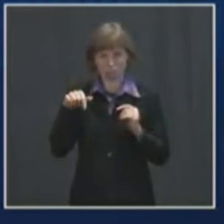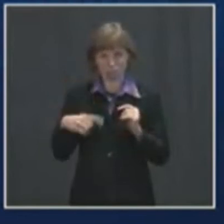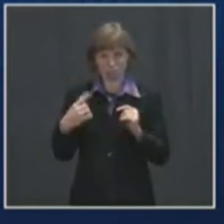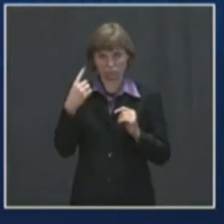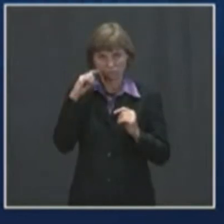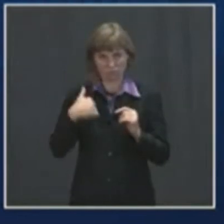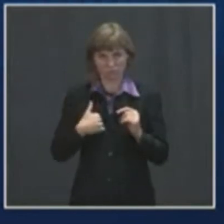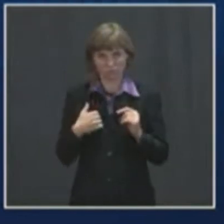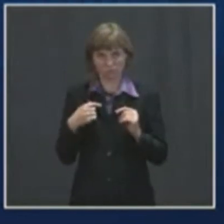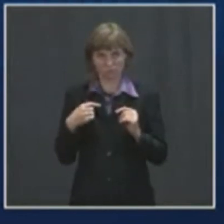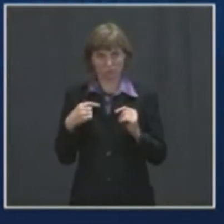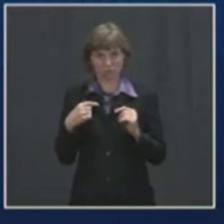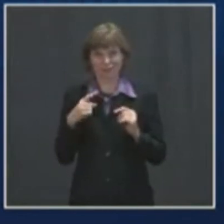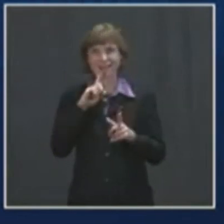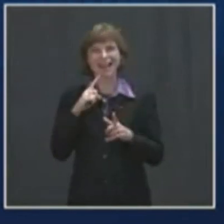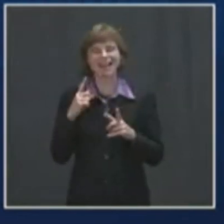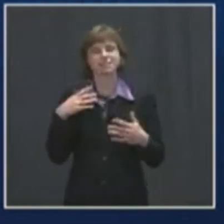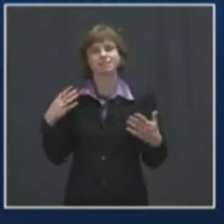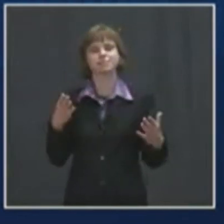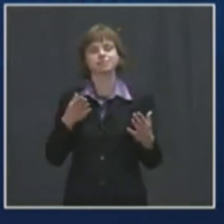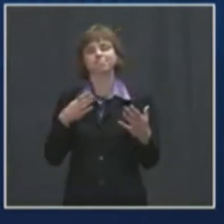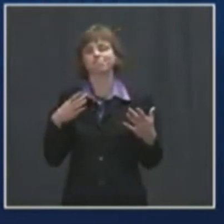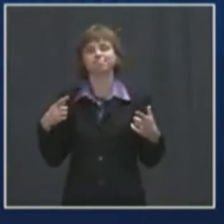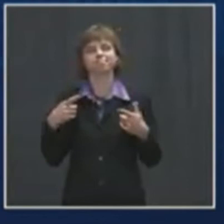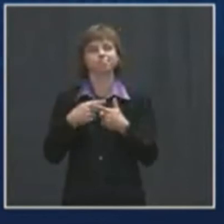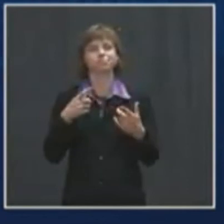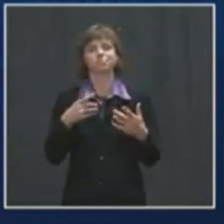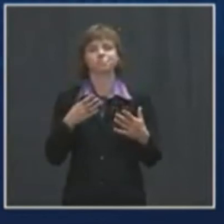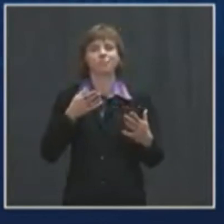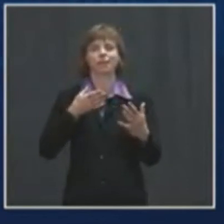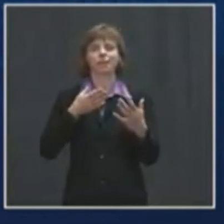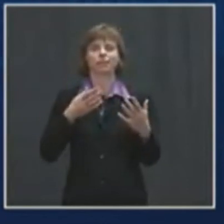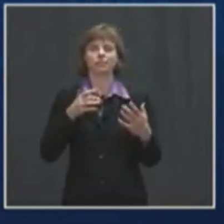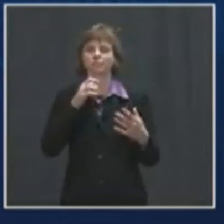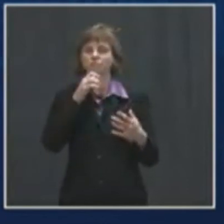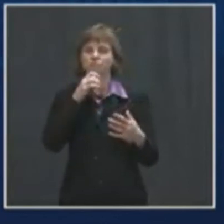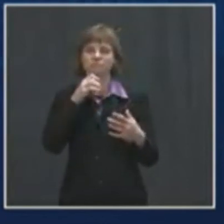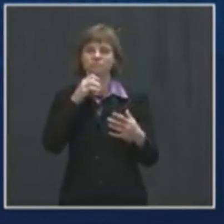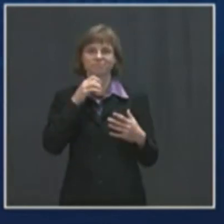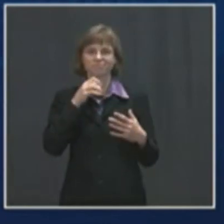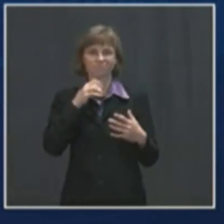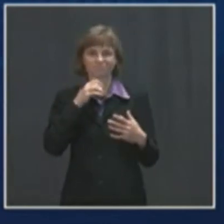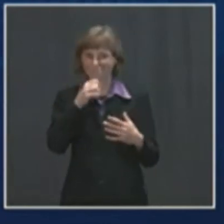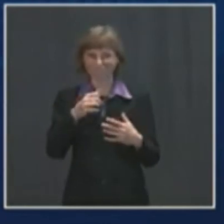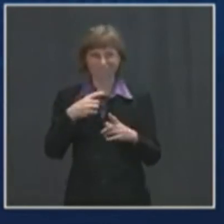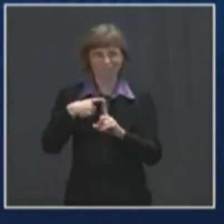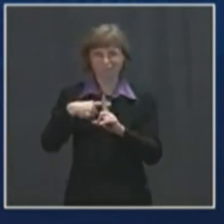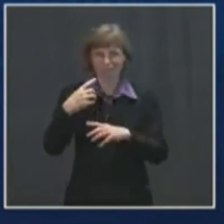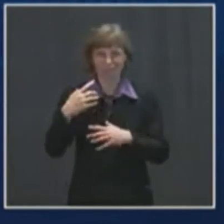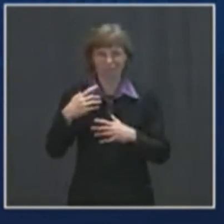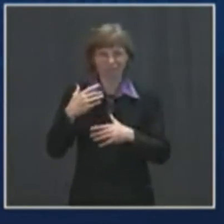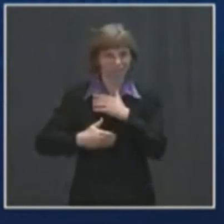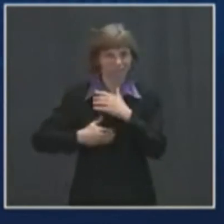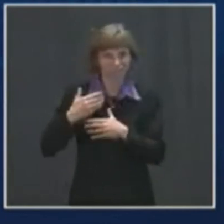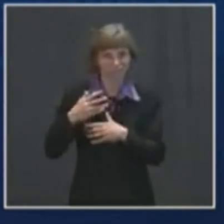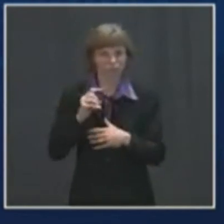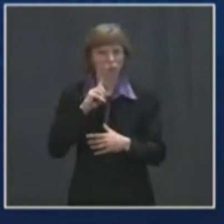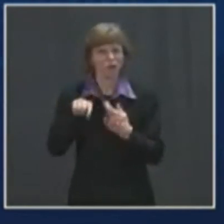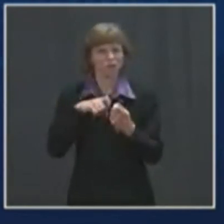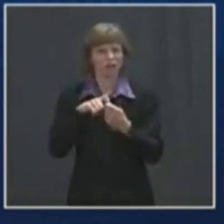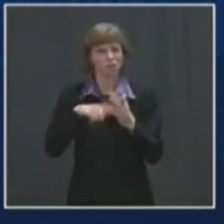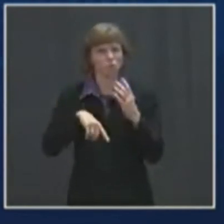is counterproductive," end quote. So what exactly does President Biden expect from